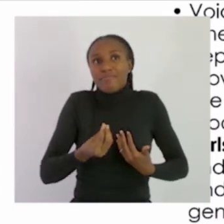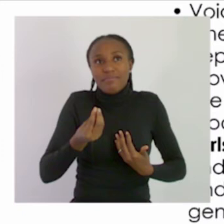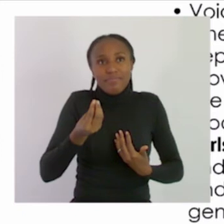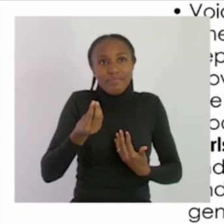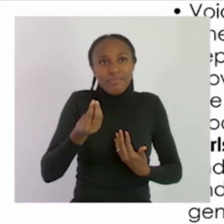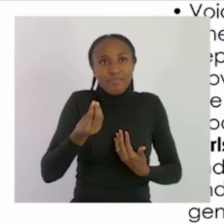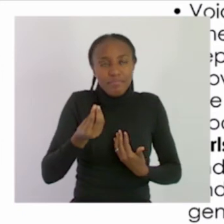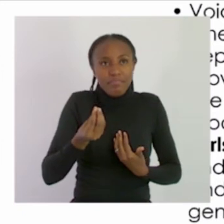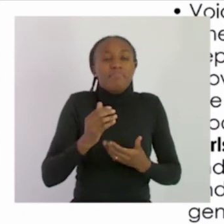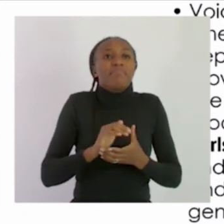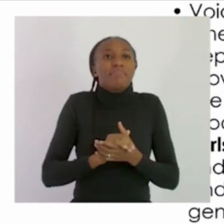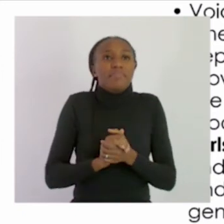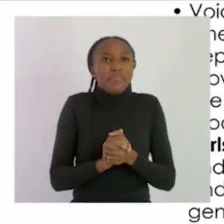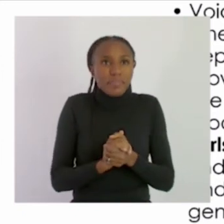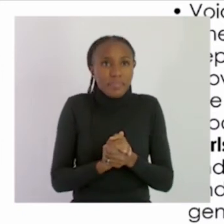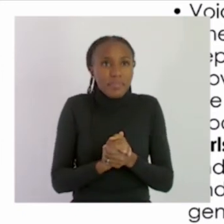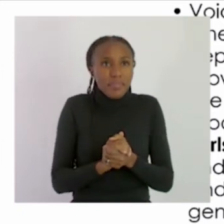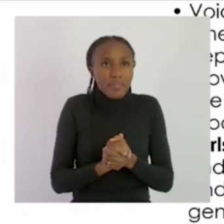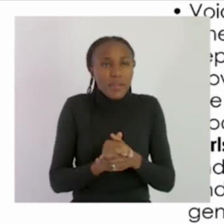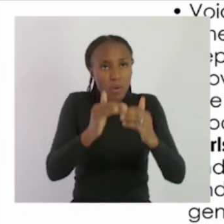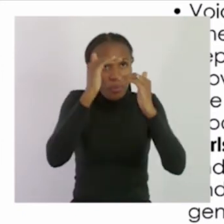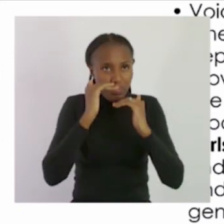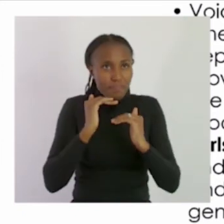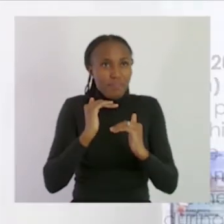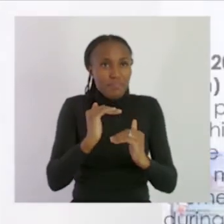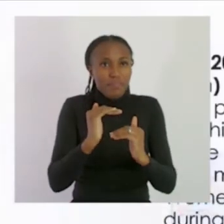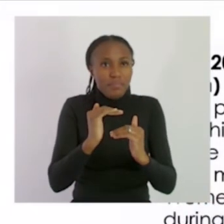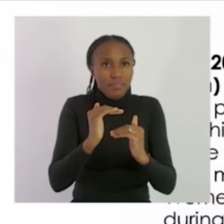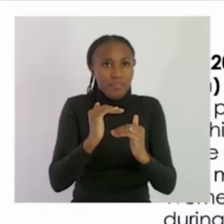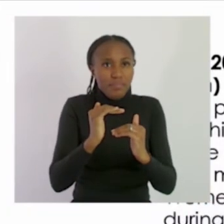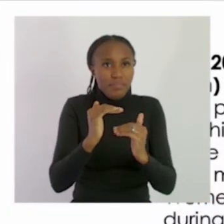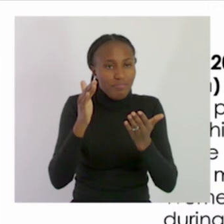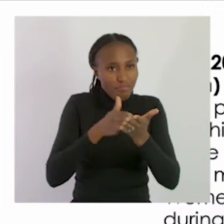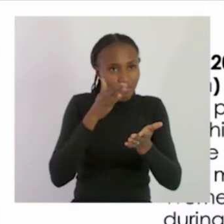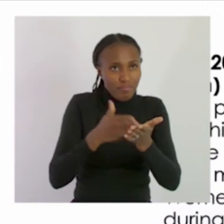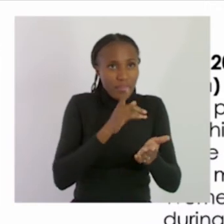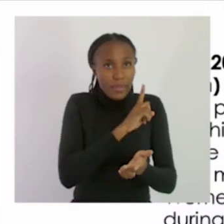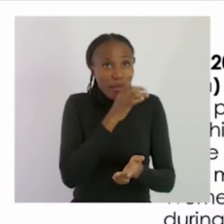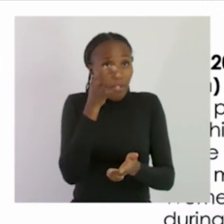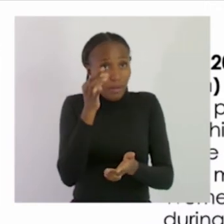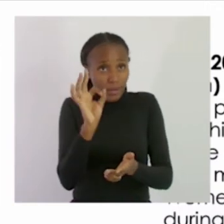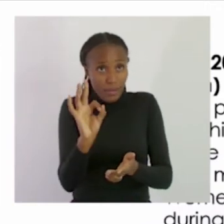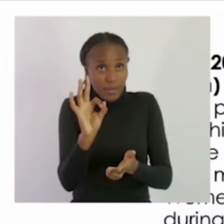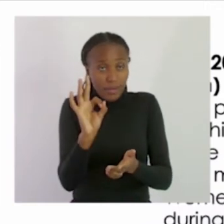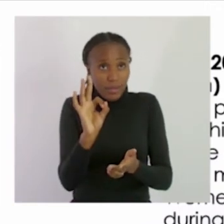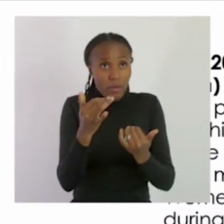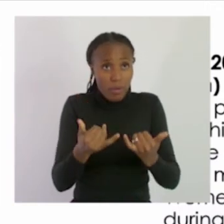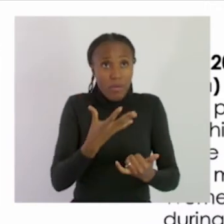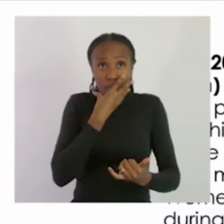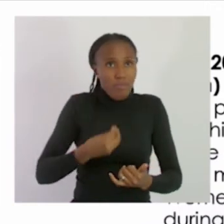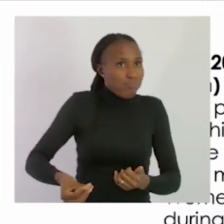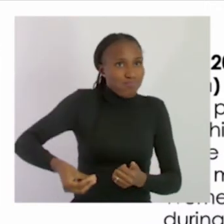hope you're all with me. Let's move on to page 19. We are looking at adults,